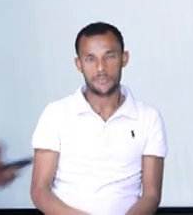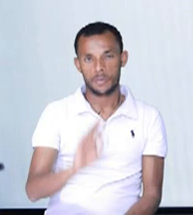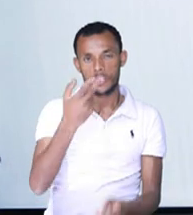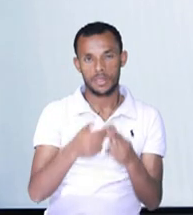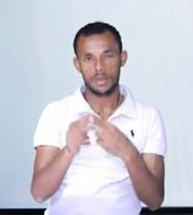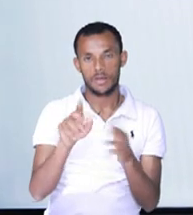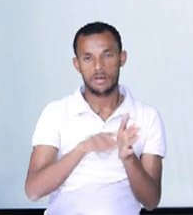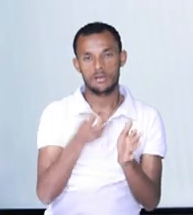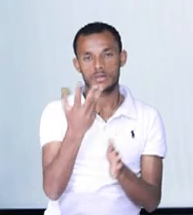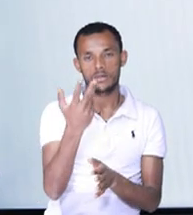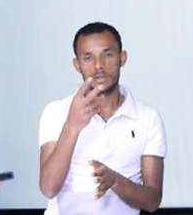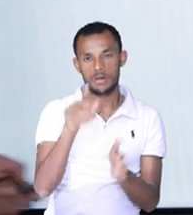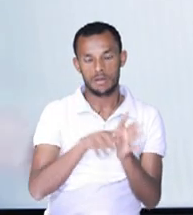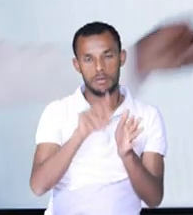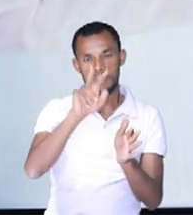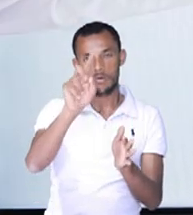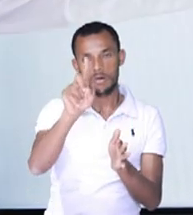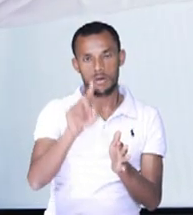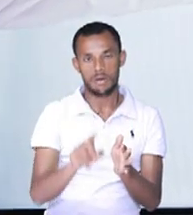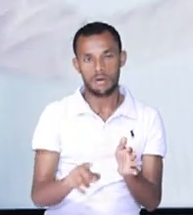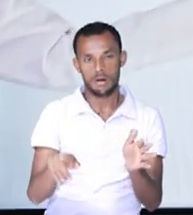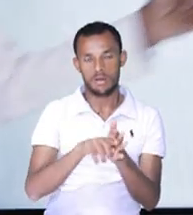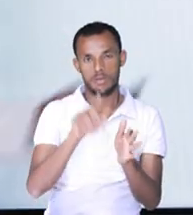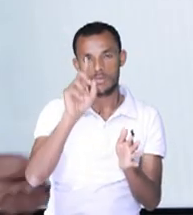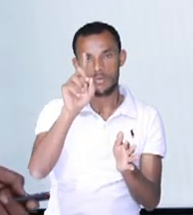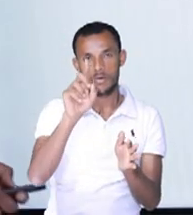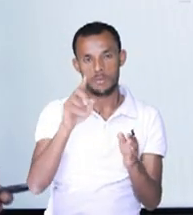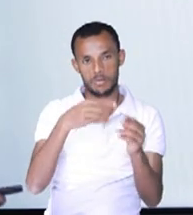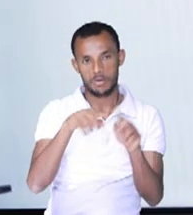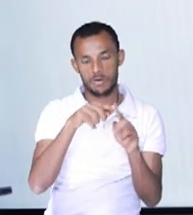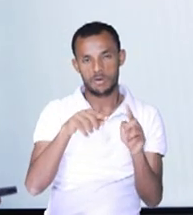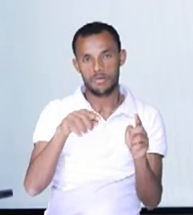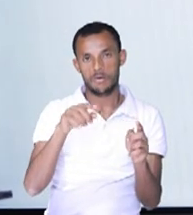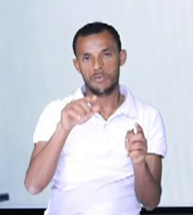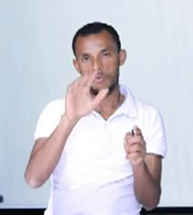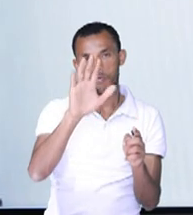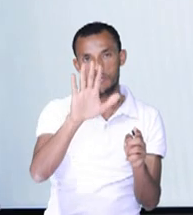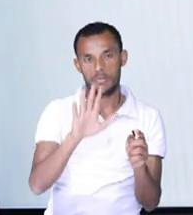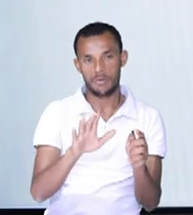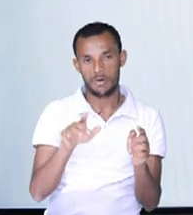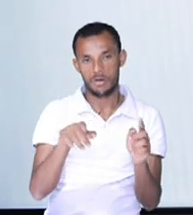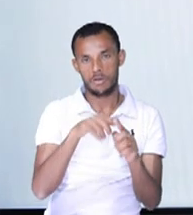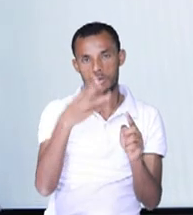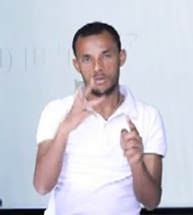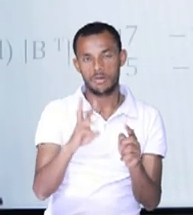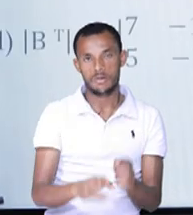7 times negative 3, negative 21. Negative times negative, positive. So you have a result to be negative